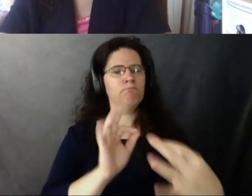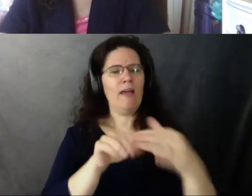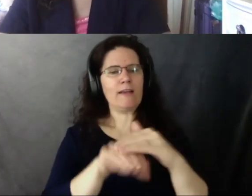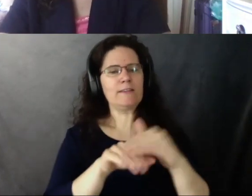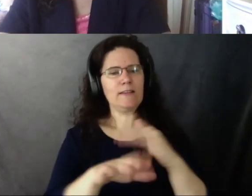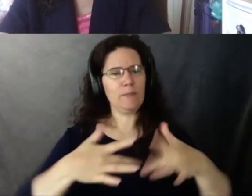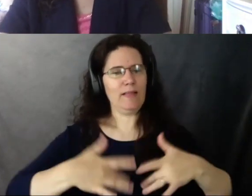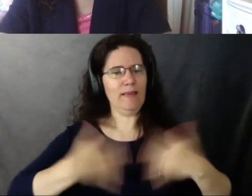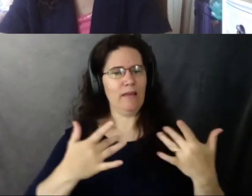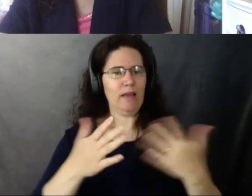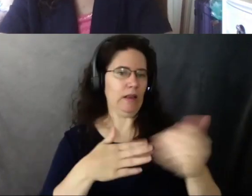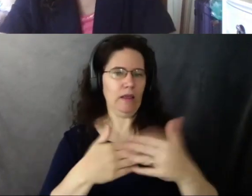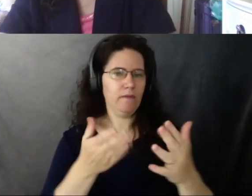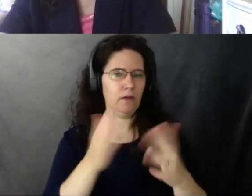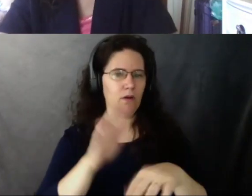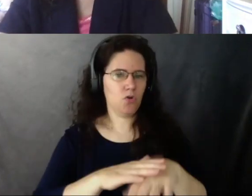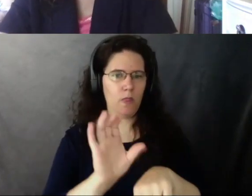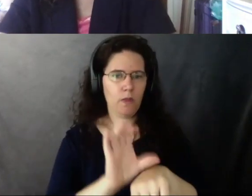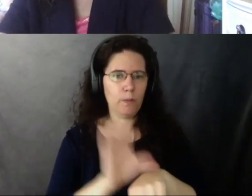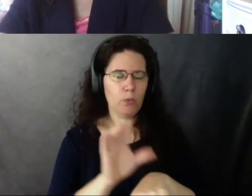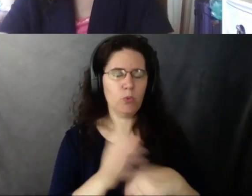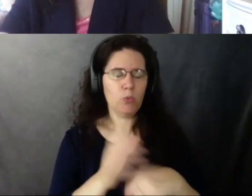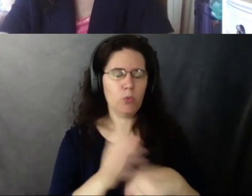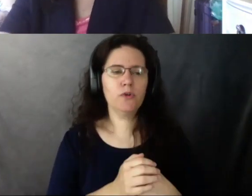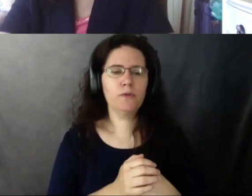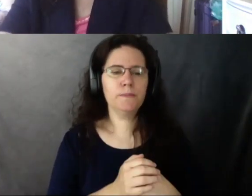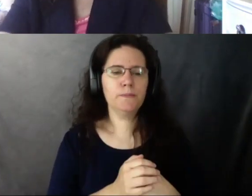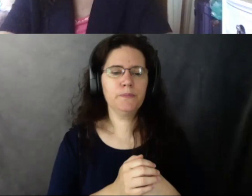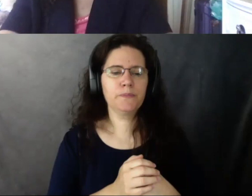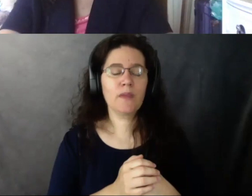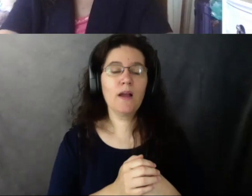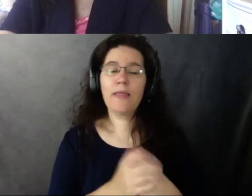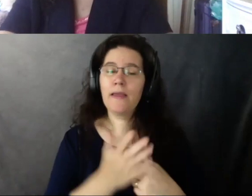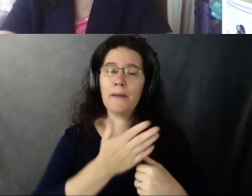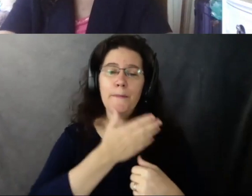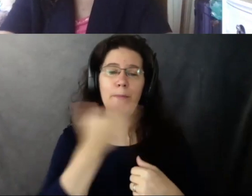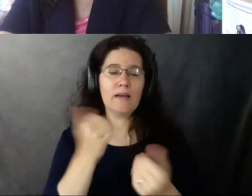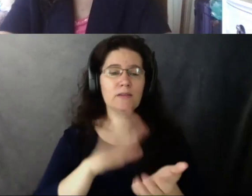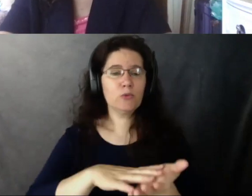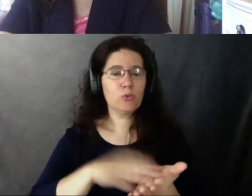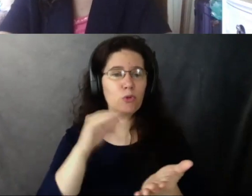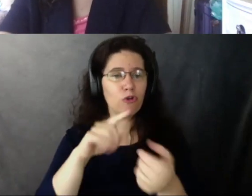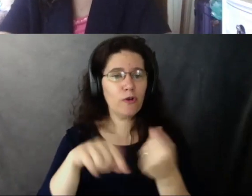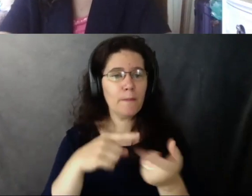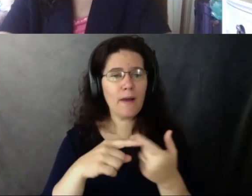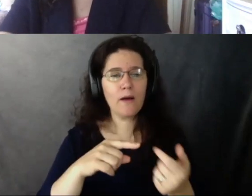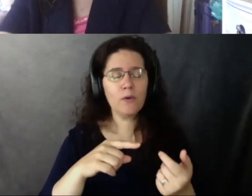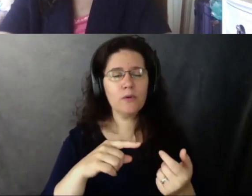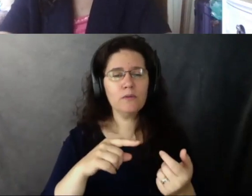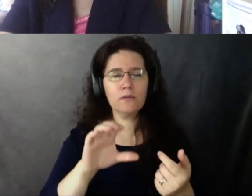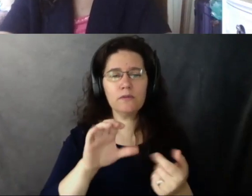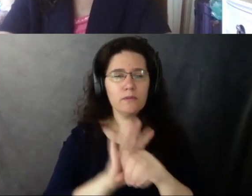ways to know about what is happening with COVID and people with disabilities is